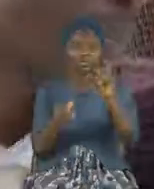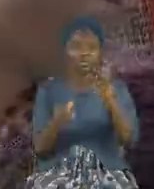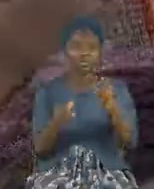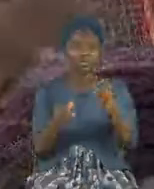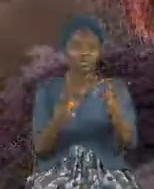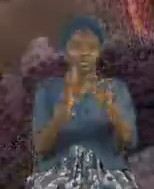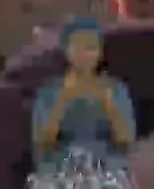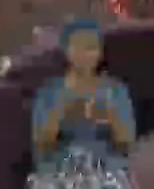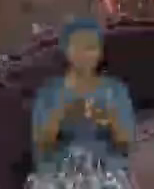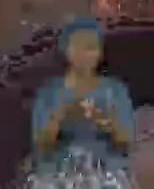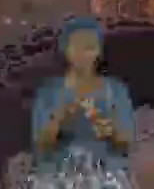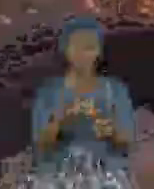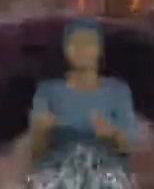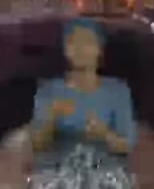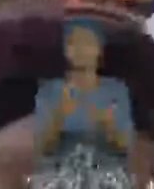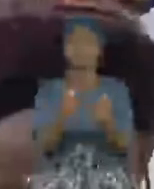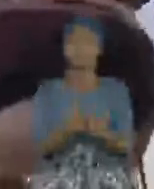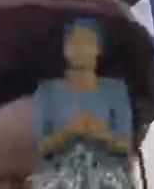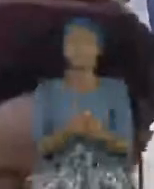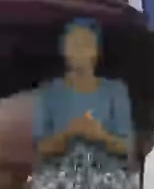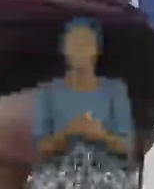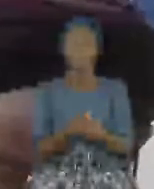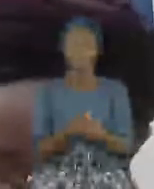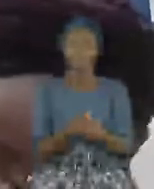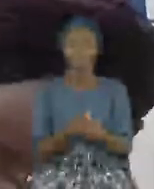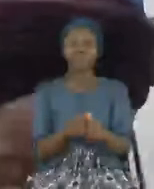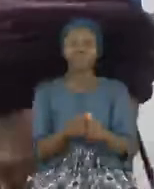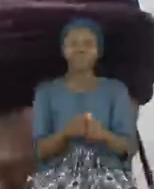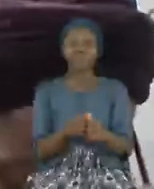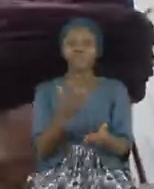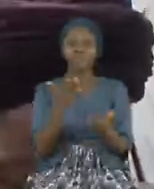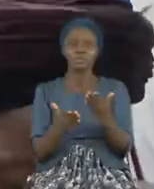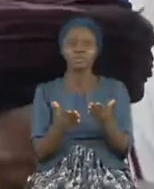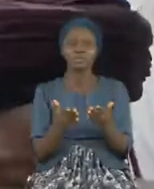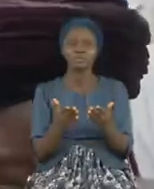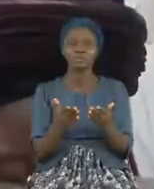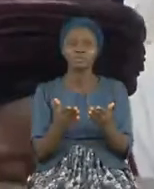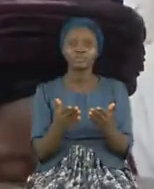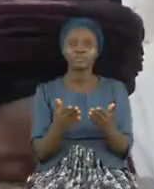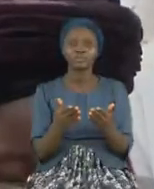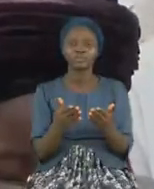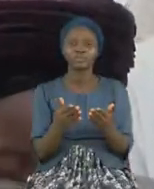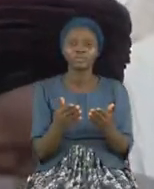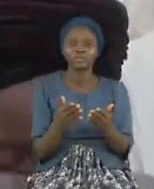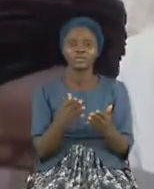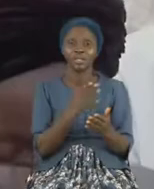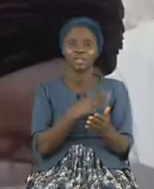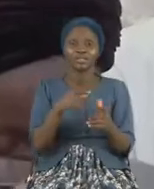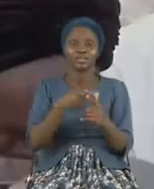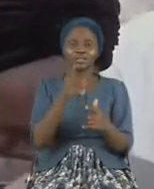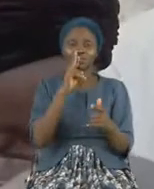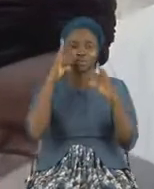And they come, maybe you as a prayer partner, and then you're experiencing some